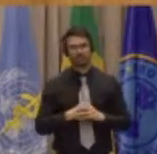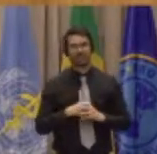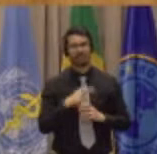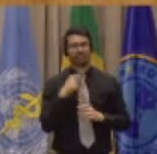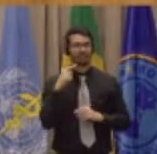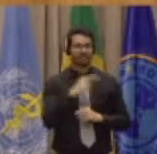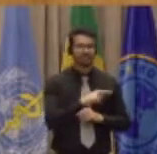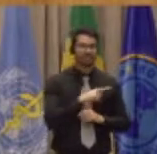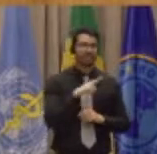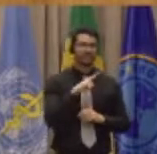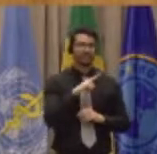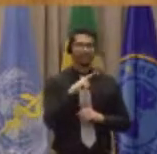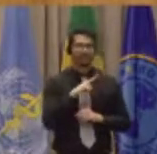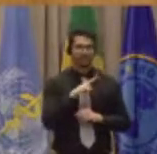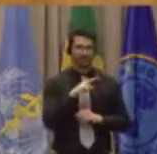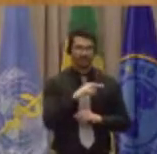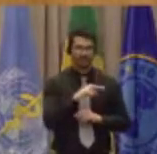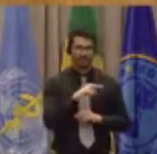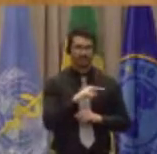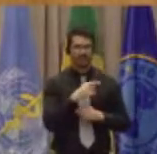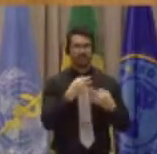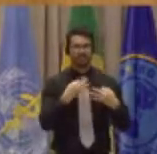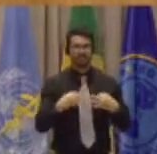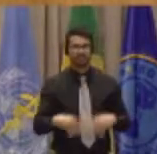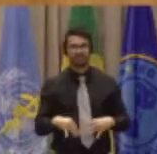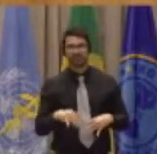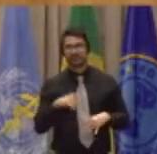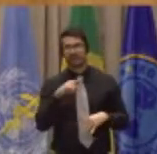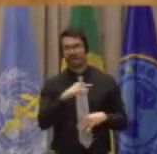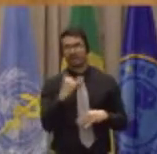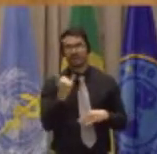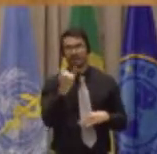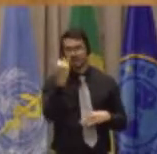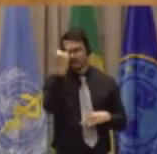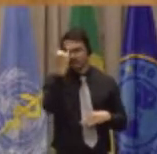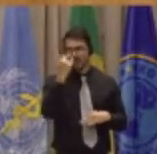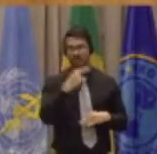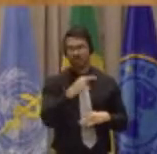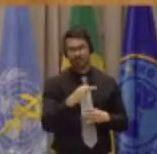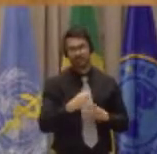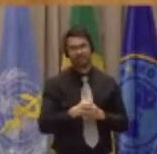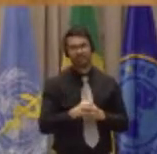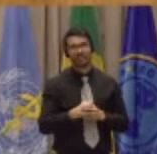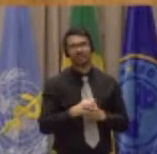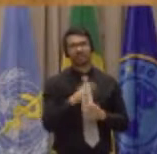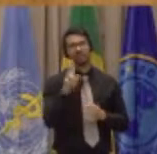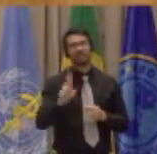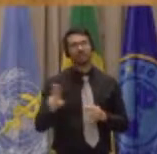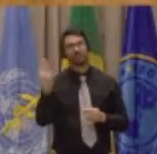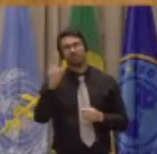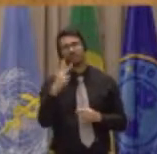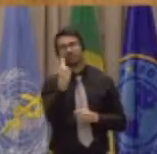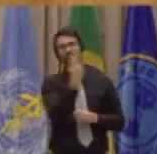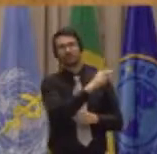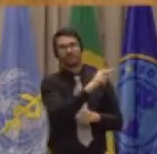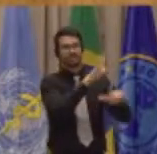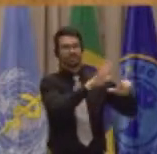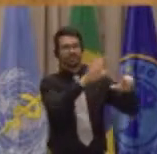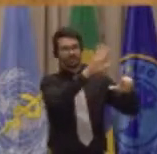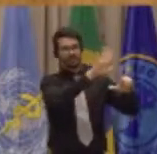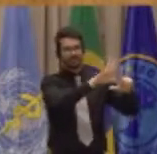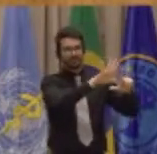have COVID. And that it's a very important factor to use